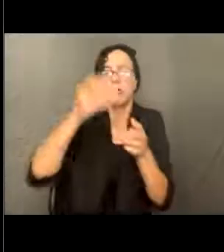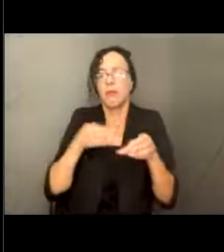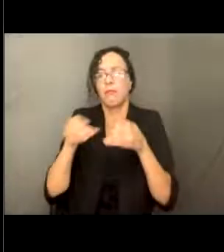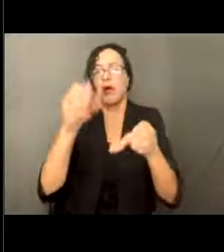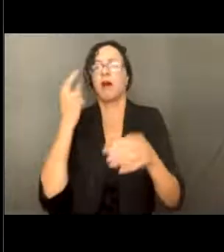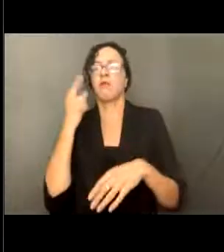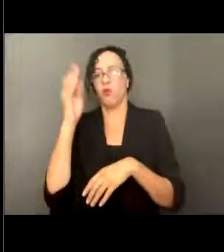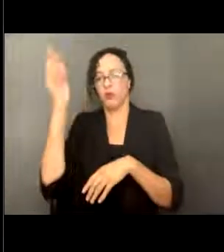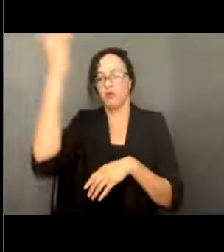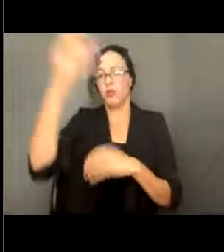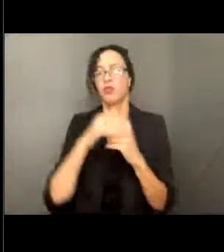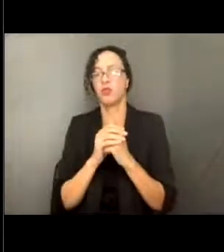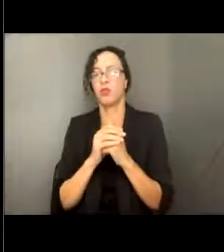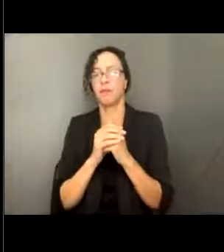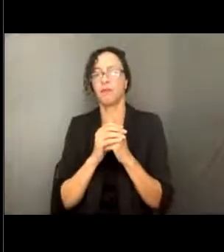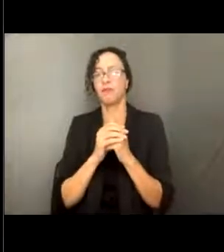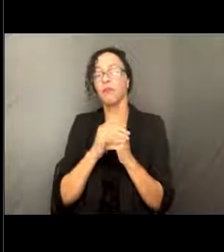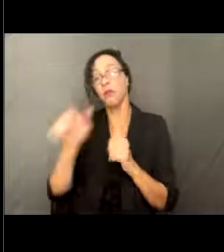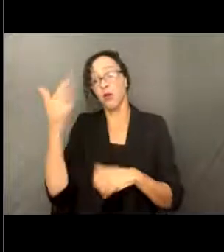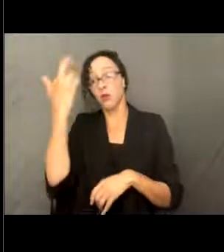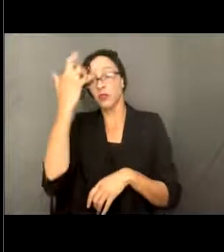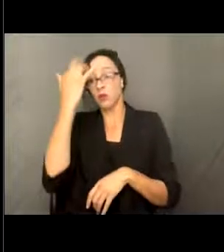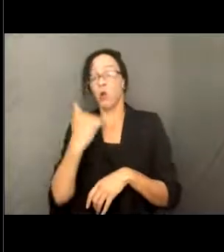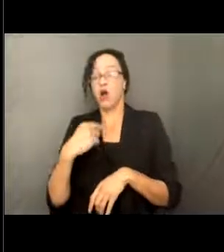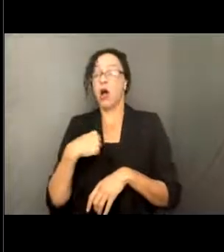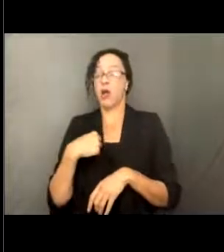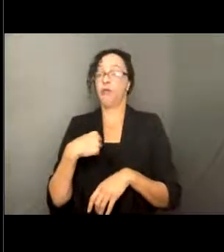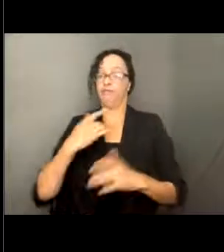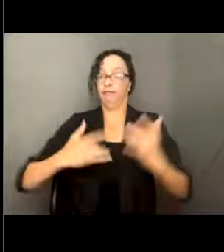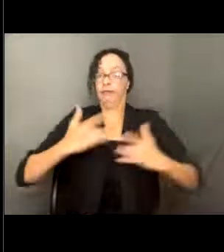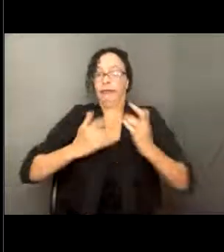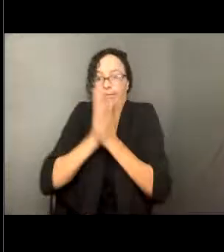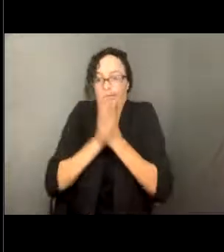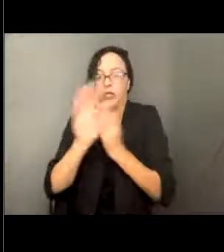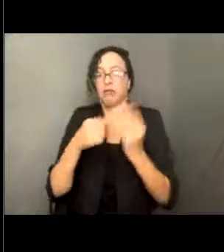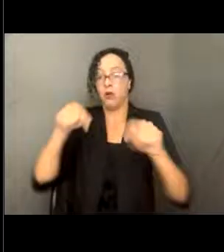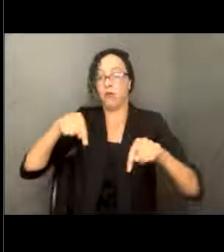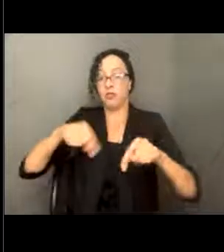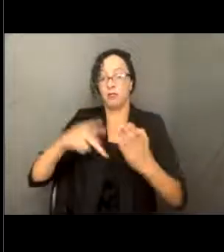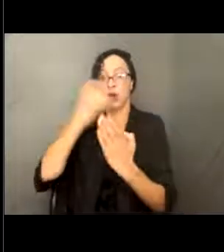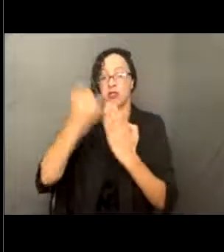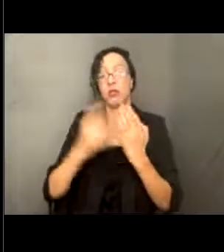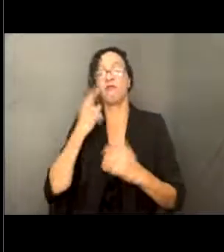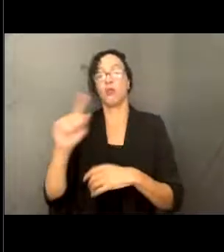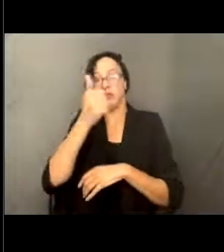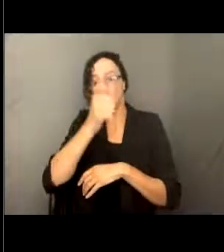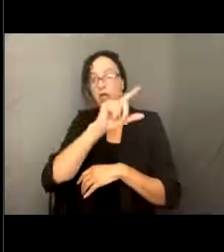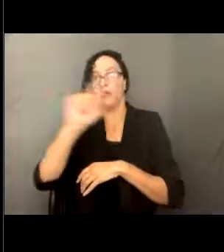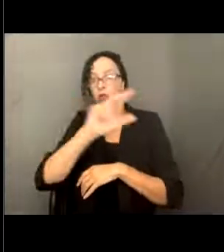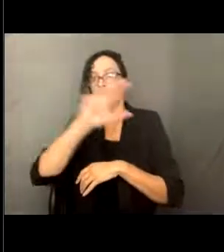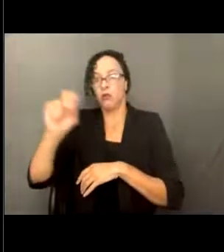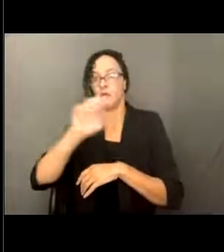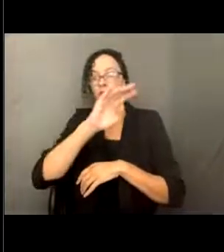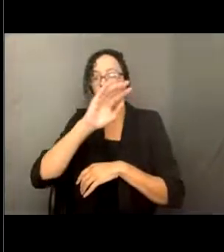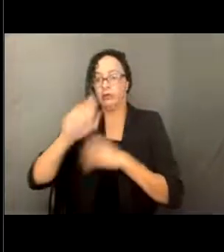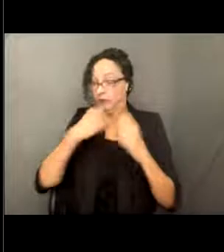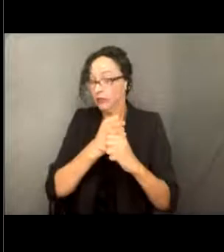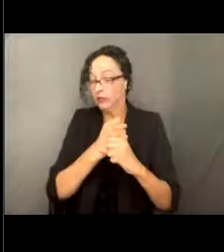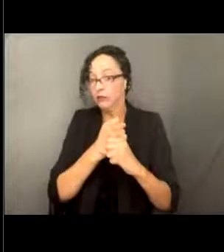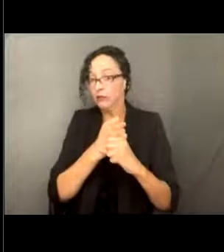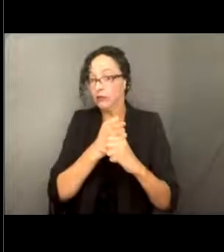project for now decades is that we have a substantial